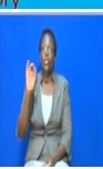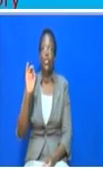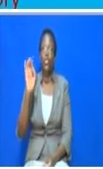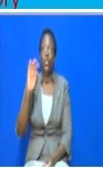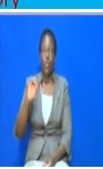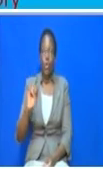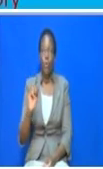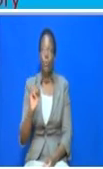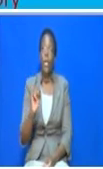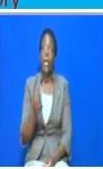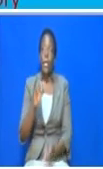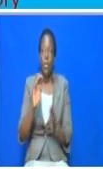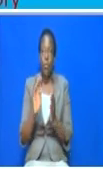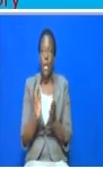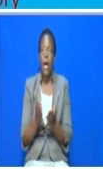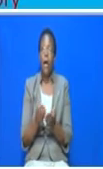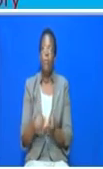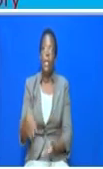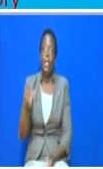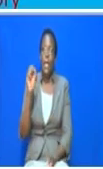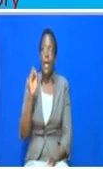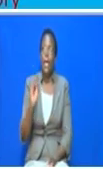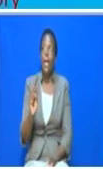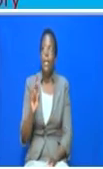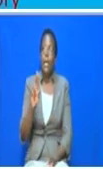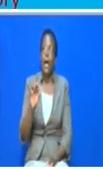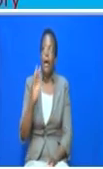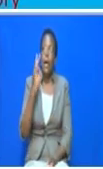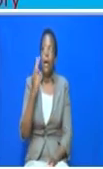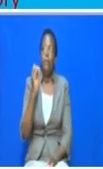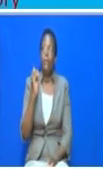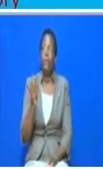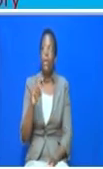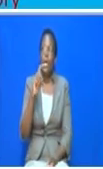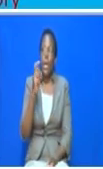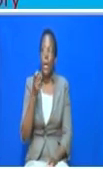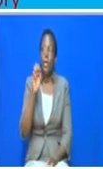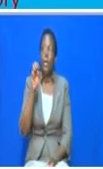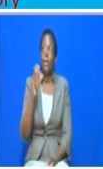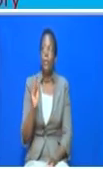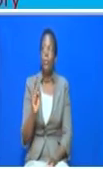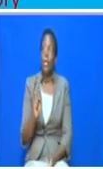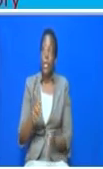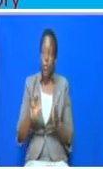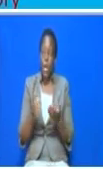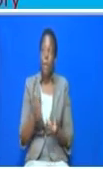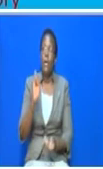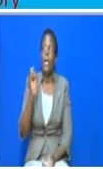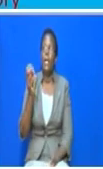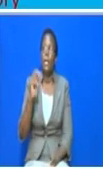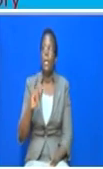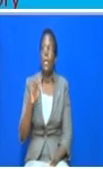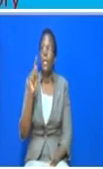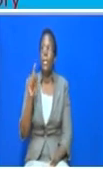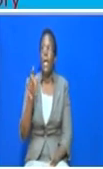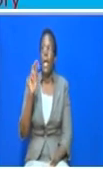the suffix or the ending al, and we have intentional. We have